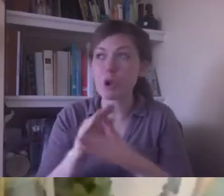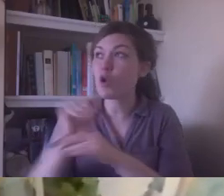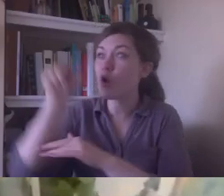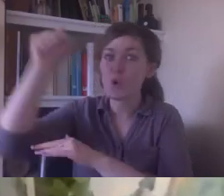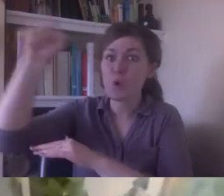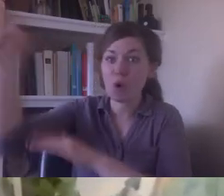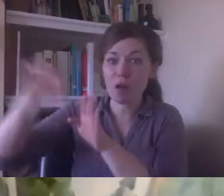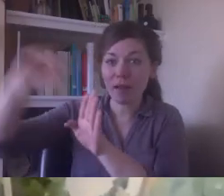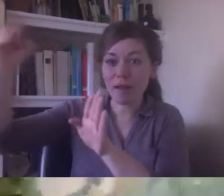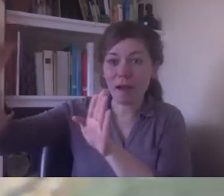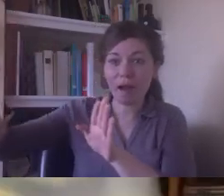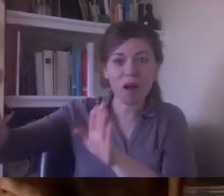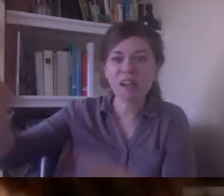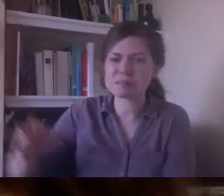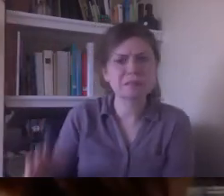hill? Nope.